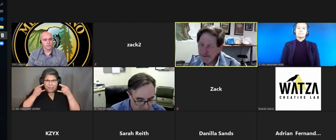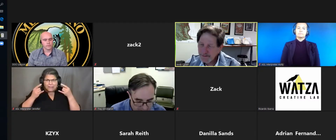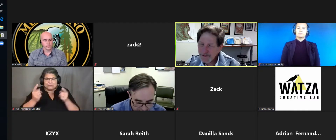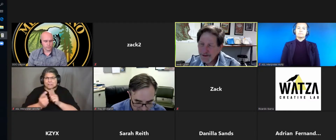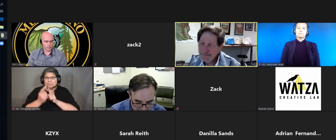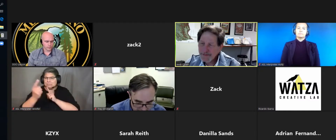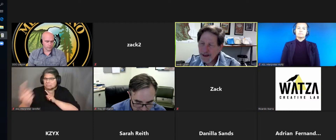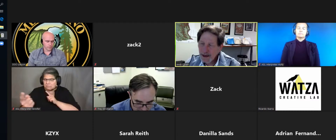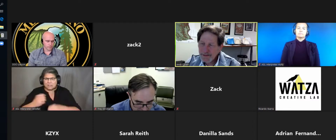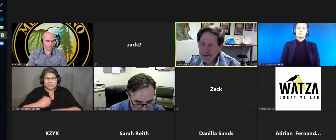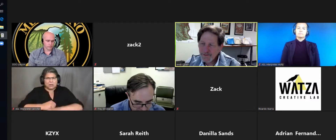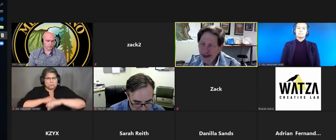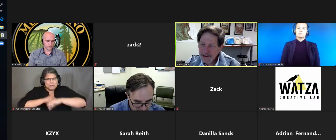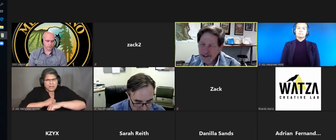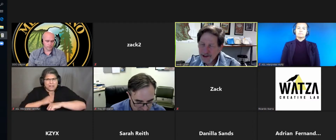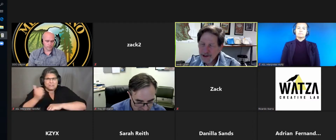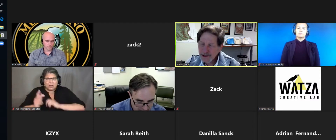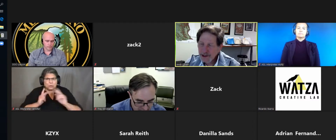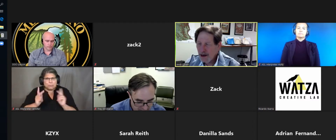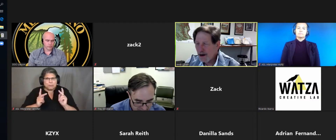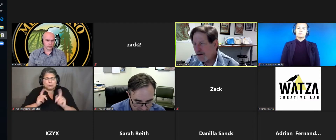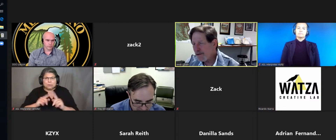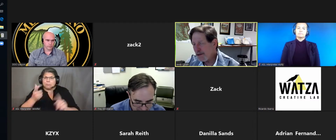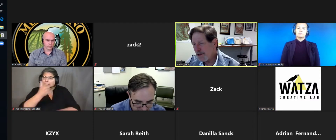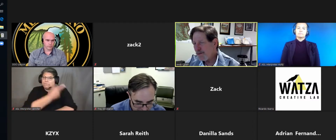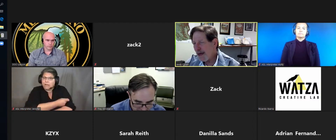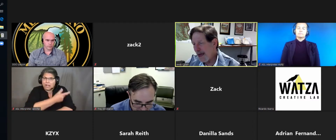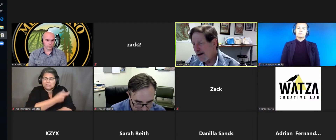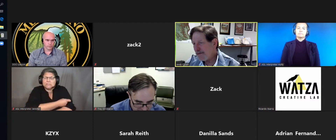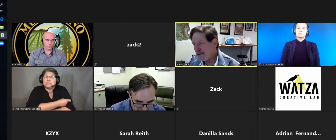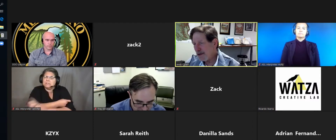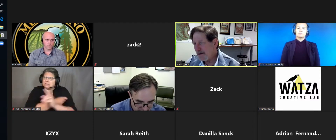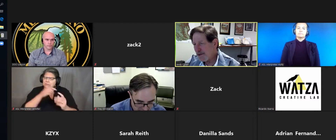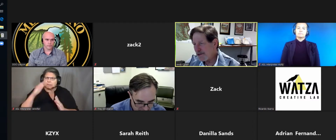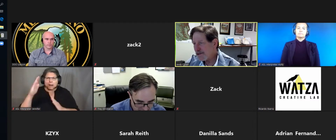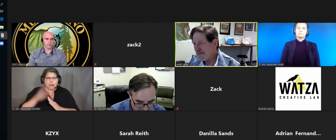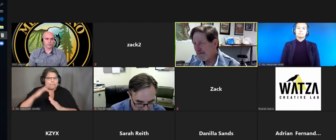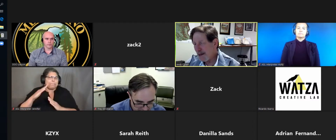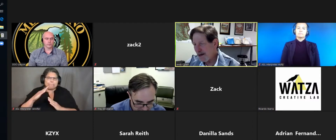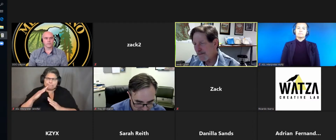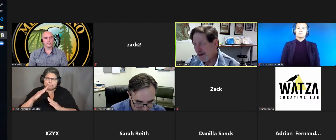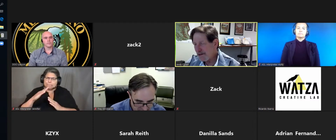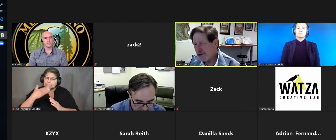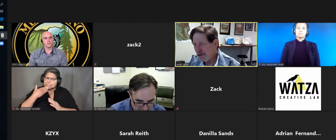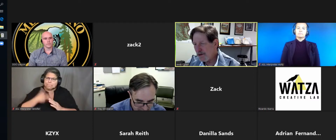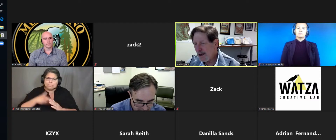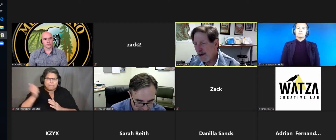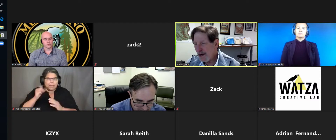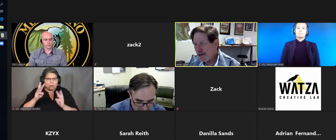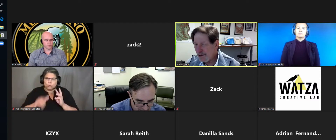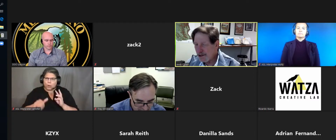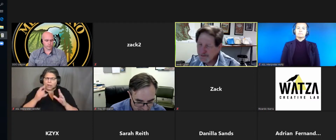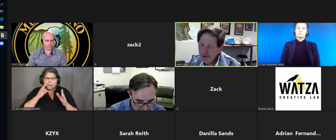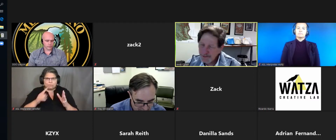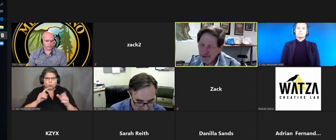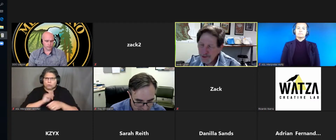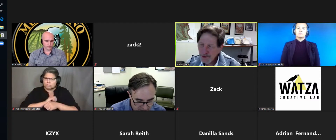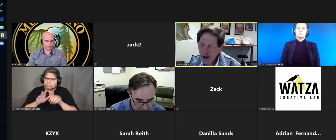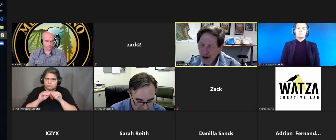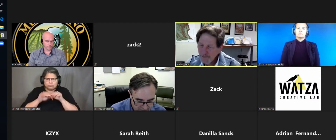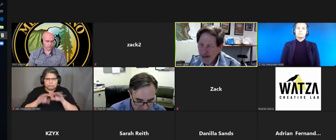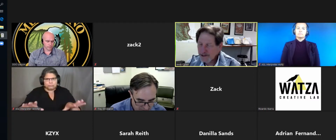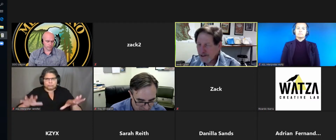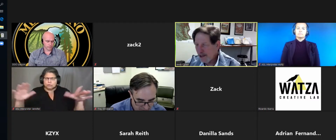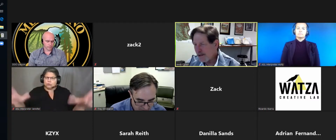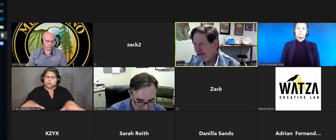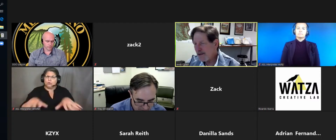protects people. But the vaccinations are really the way out of this pandemic. And so I'd encourage people who